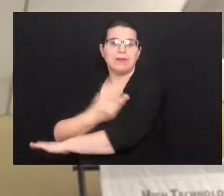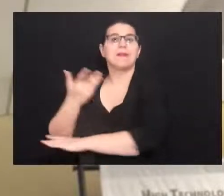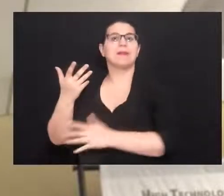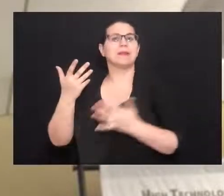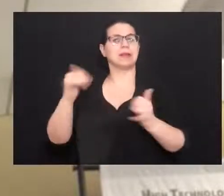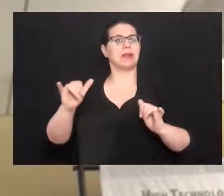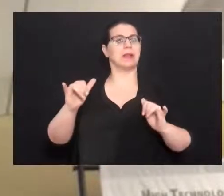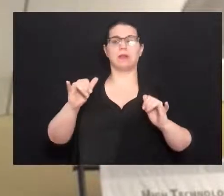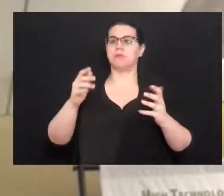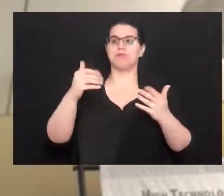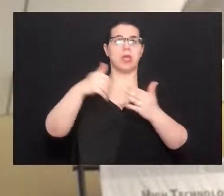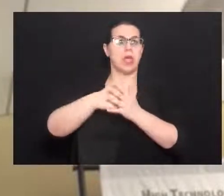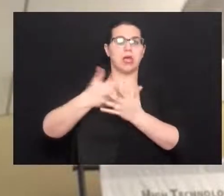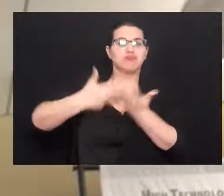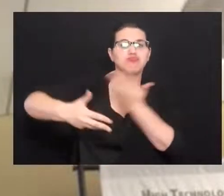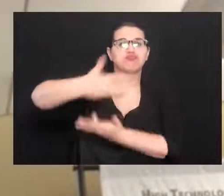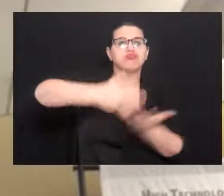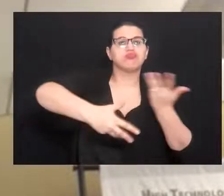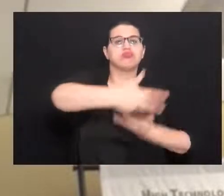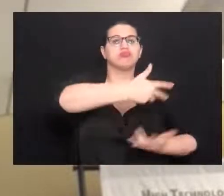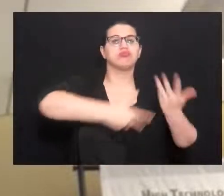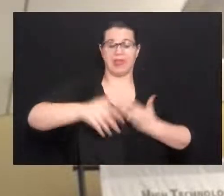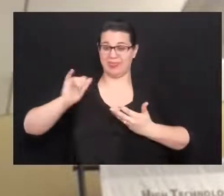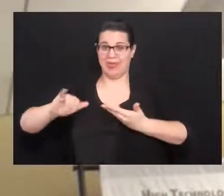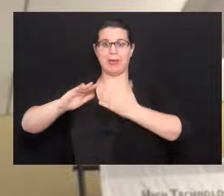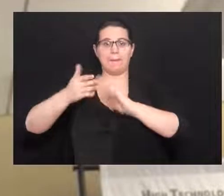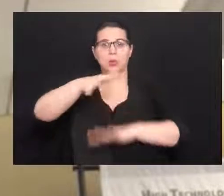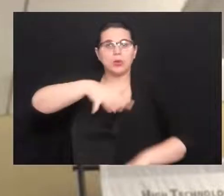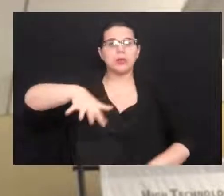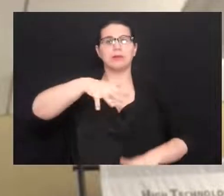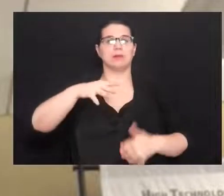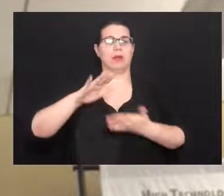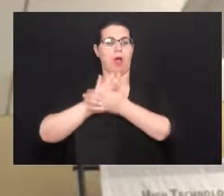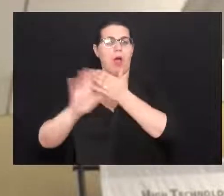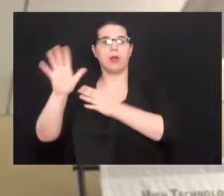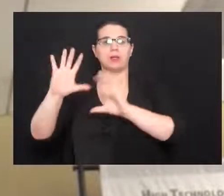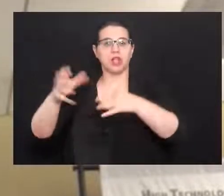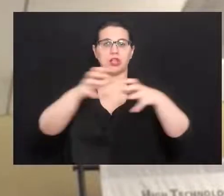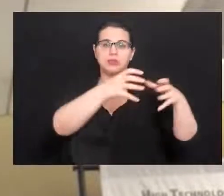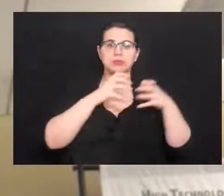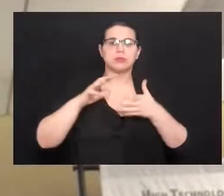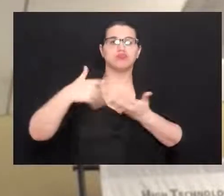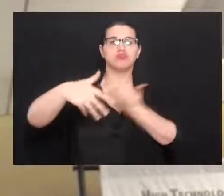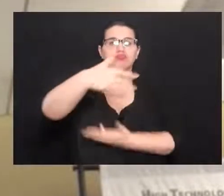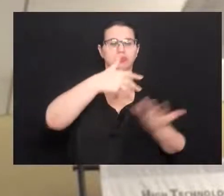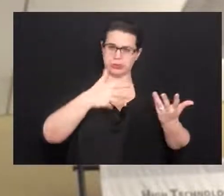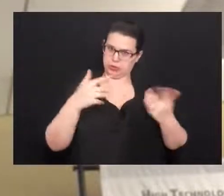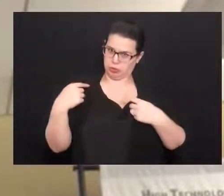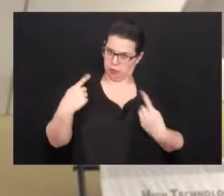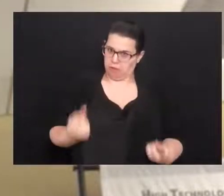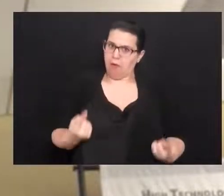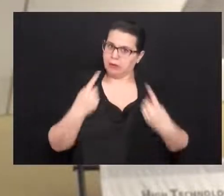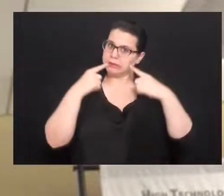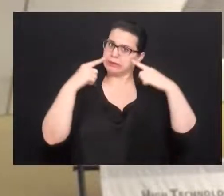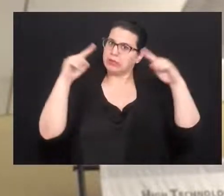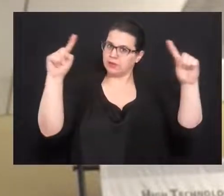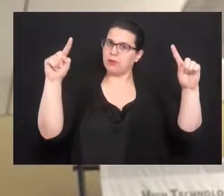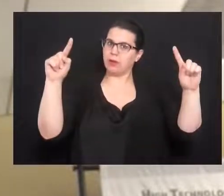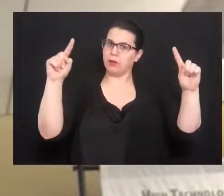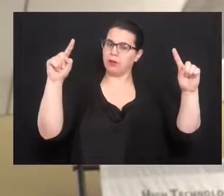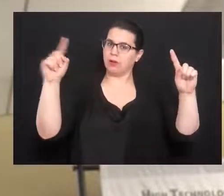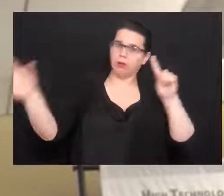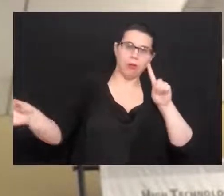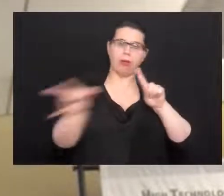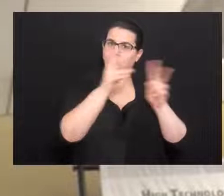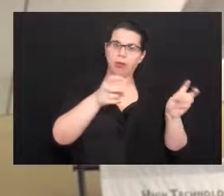in the communities and within the college community, we have had a successful year, and we have not had